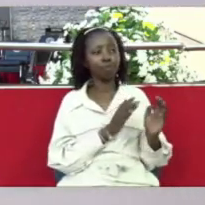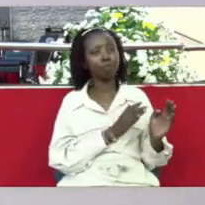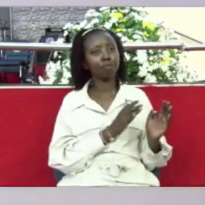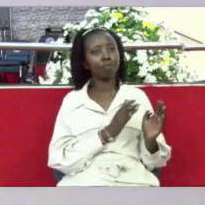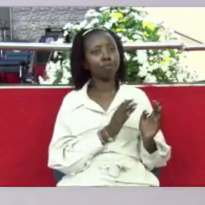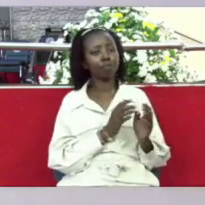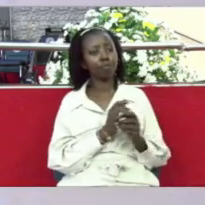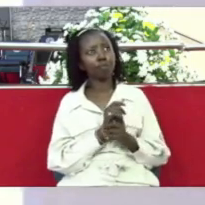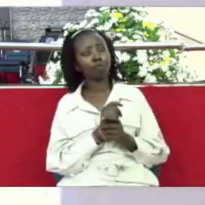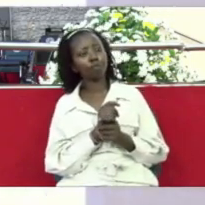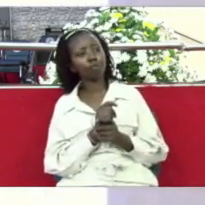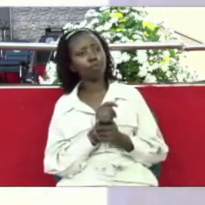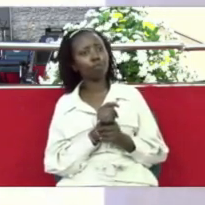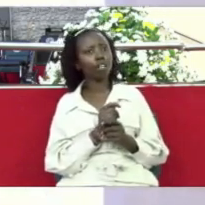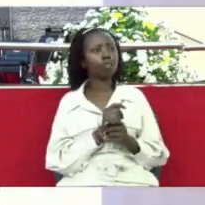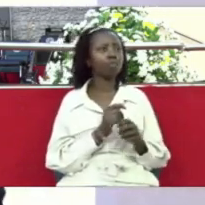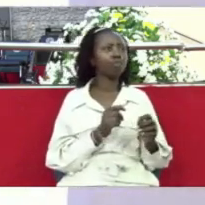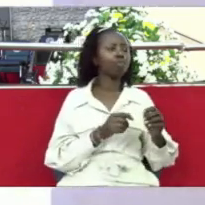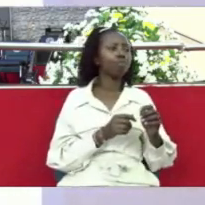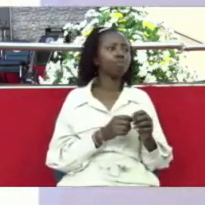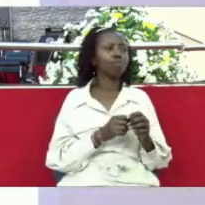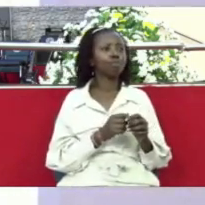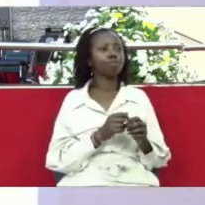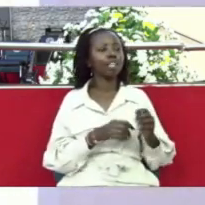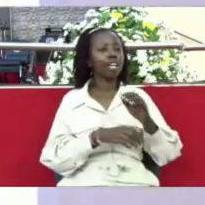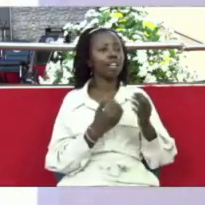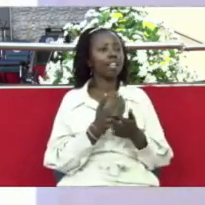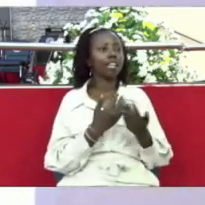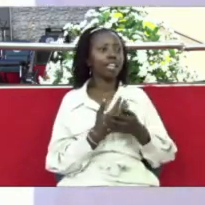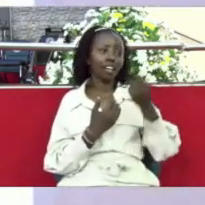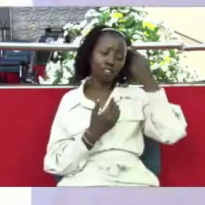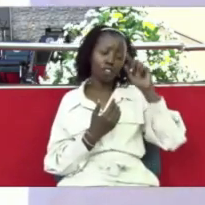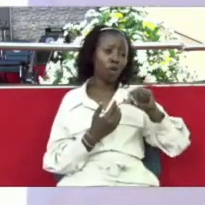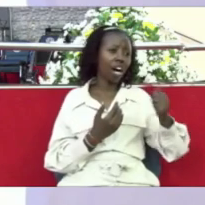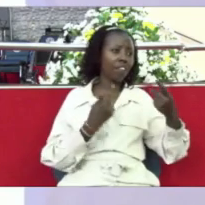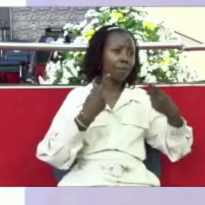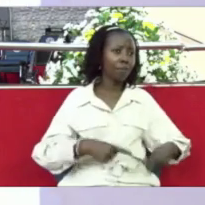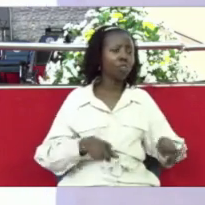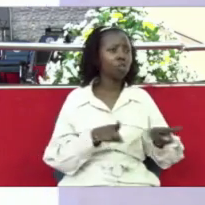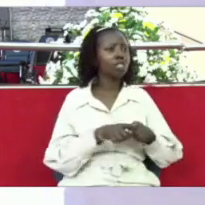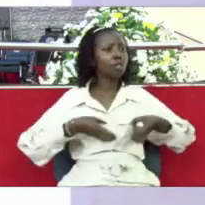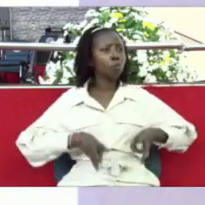Treat someone else the way you want to be treated.